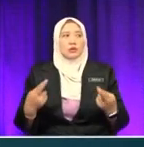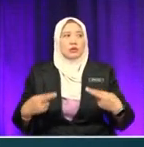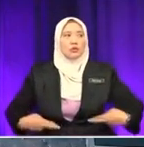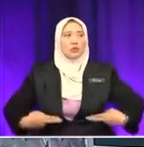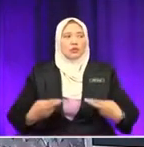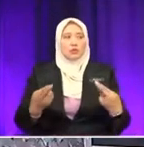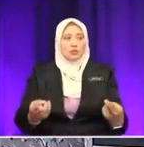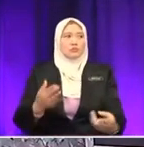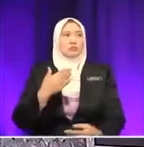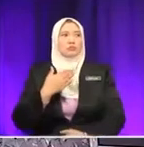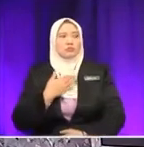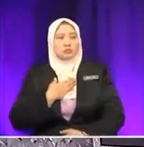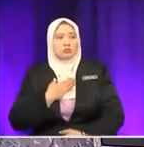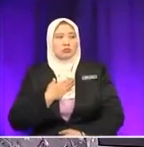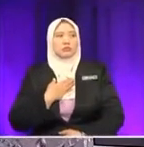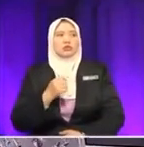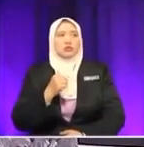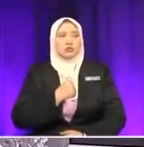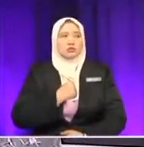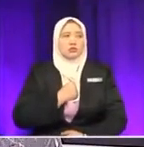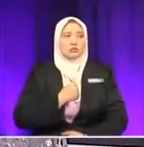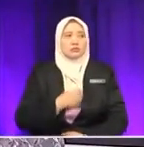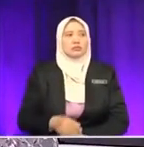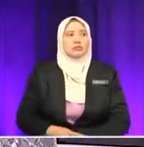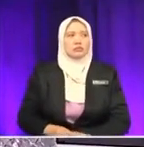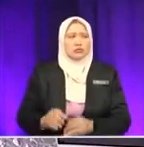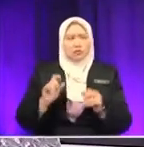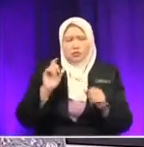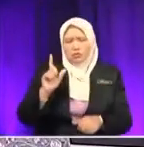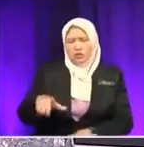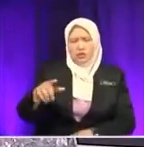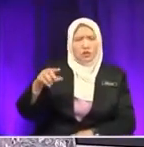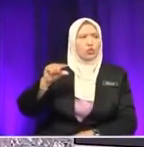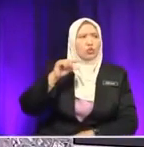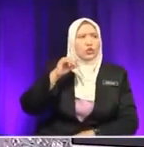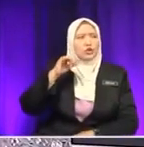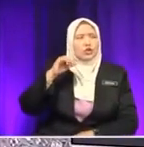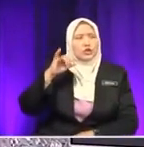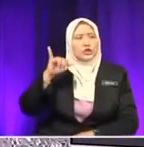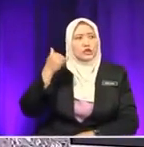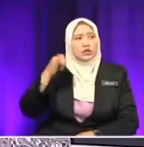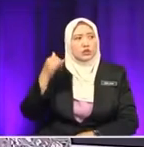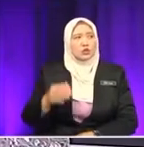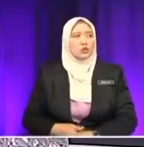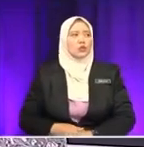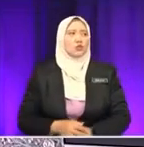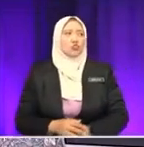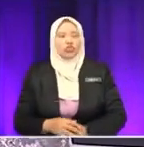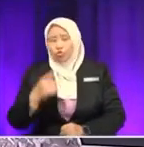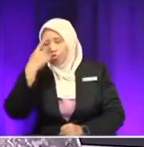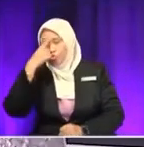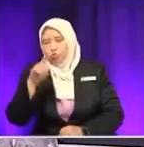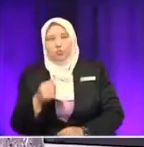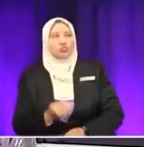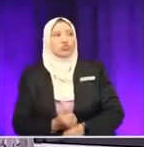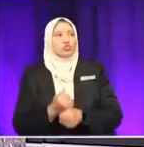was added spontaneously. All right. Mm-hmm. So guys, are you ready? I want everybody to please shout out loud. We